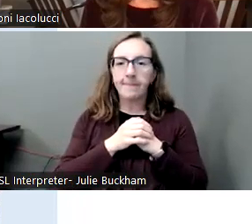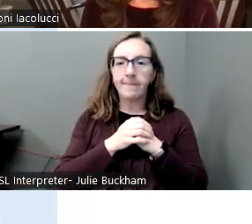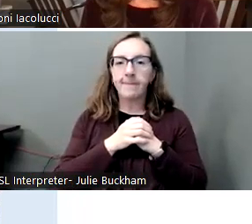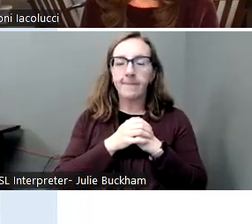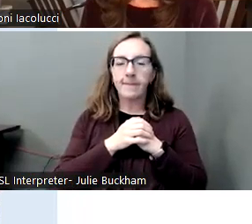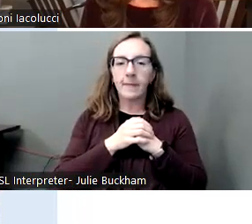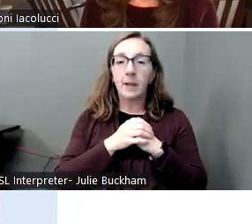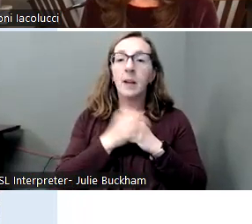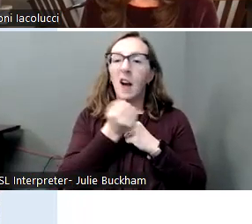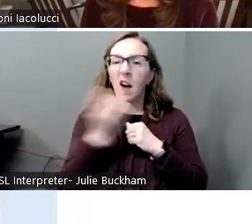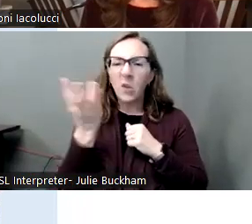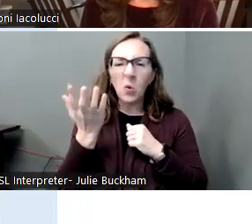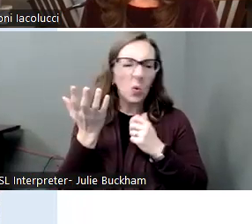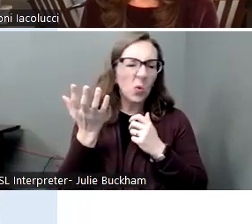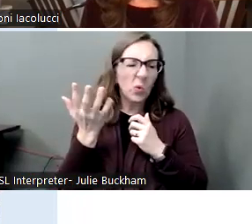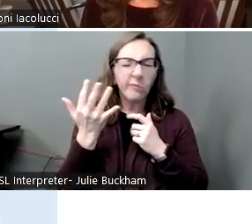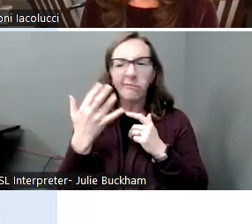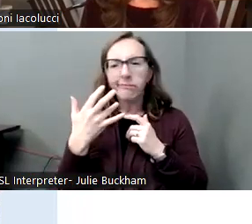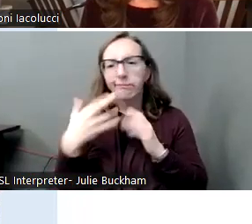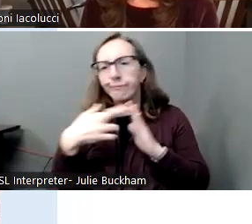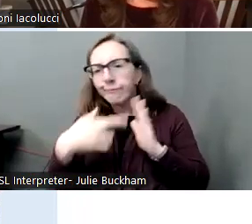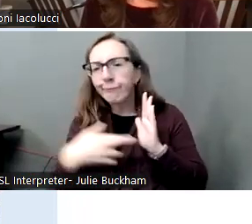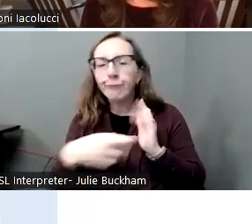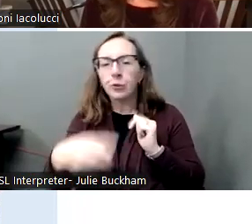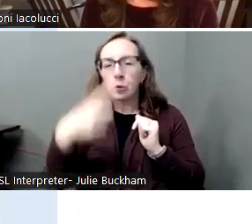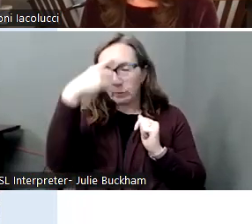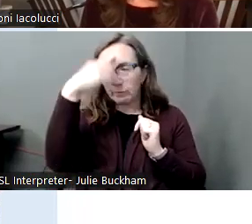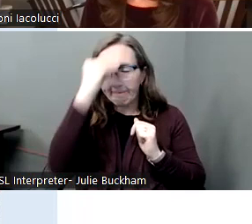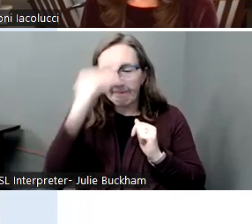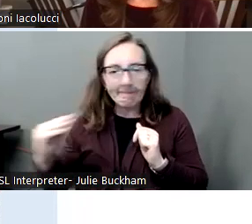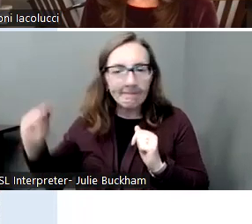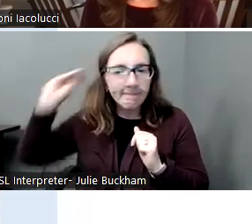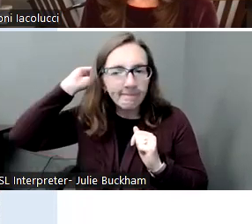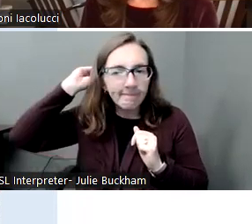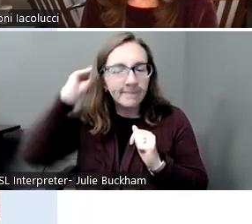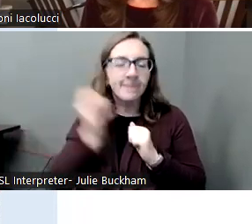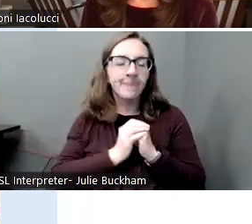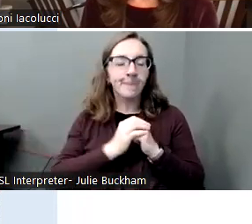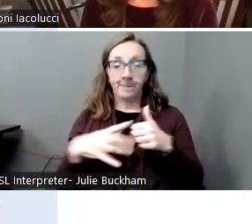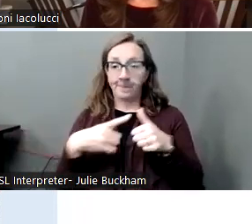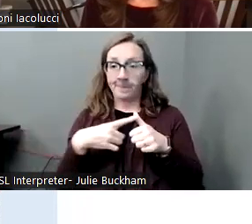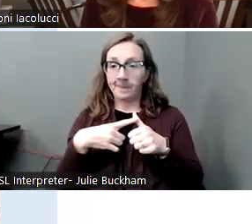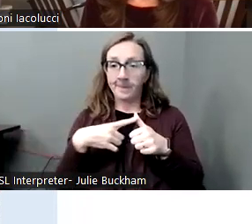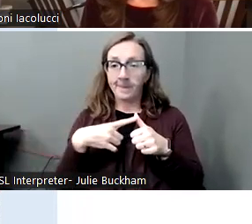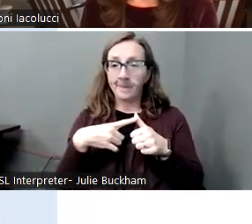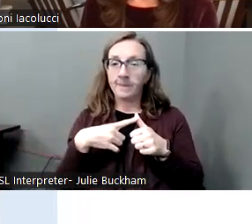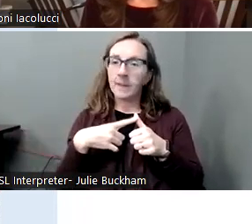as you're evaluating how well things are working. You want to make sure, and you probably already know this,